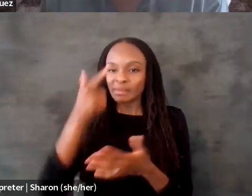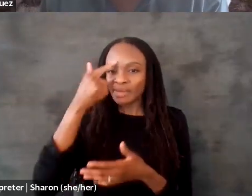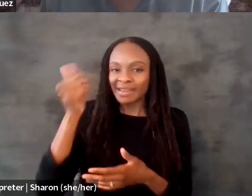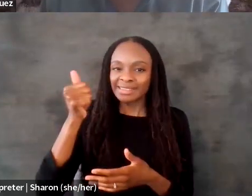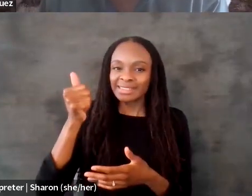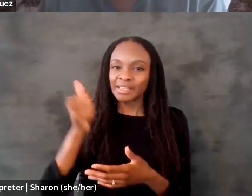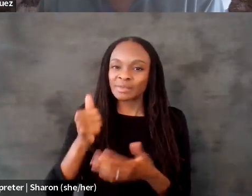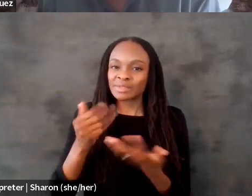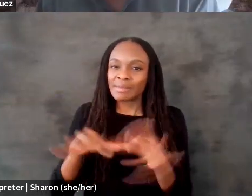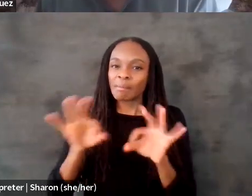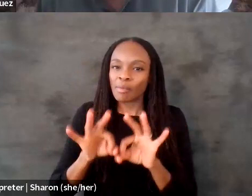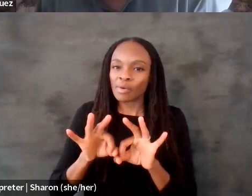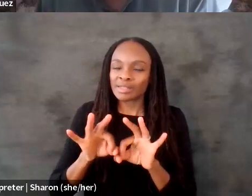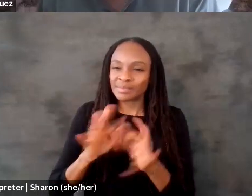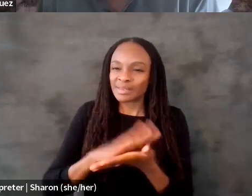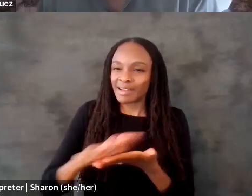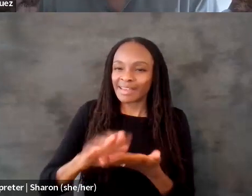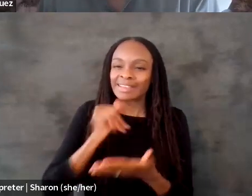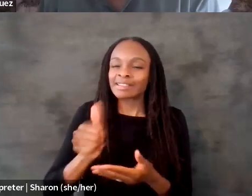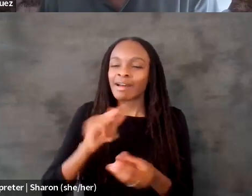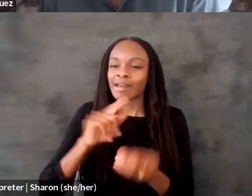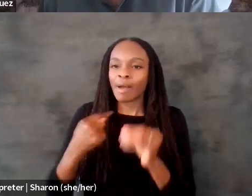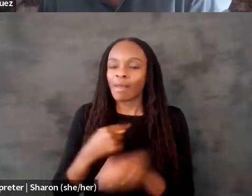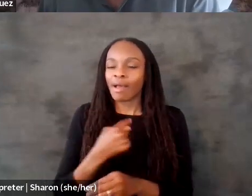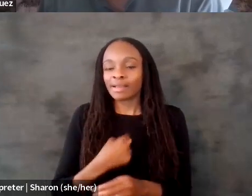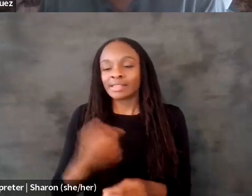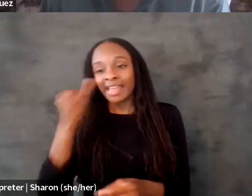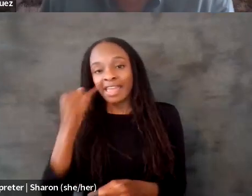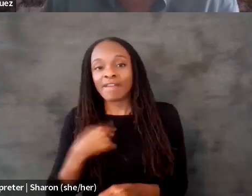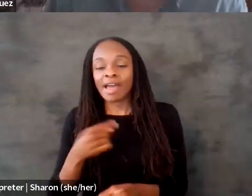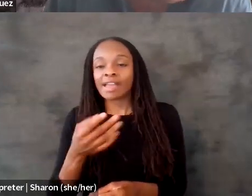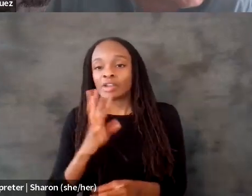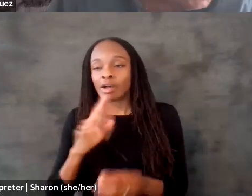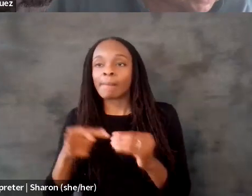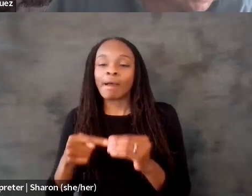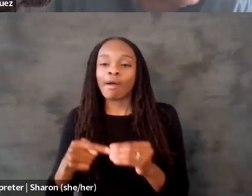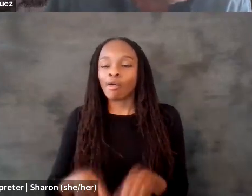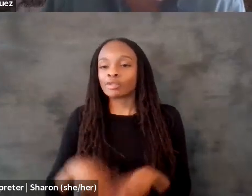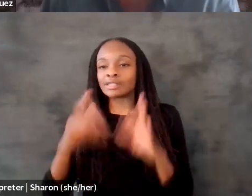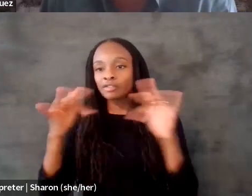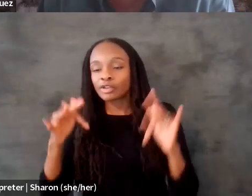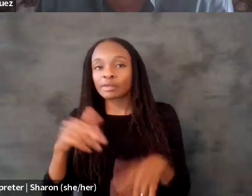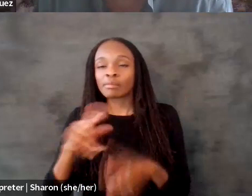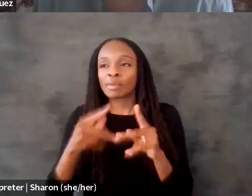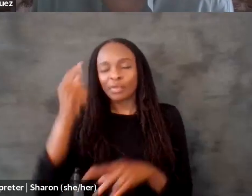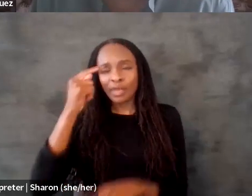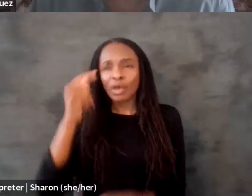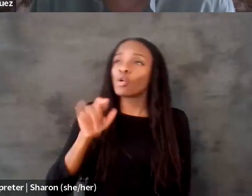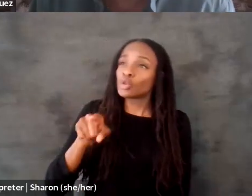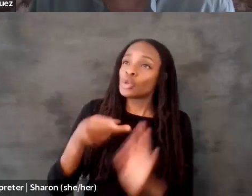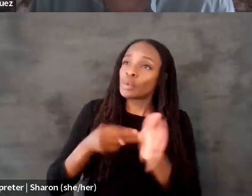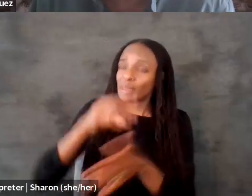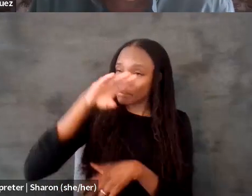us. When I used to keep talking about diversity, people right away, oh, you mean Black, Latino, Asian? Now I talk about